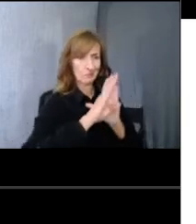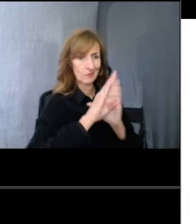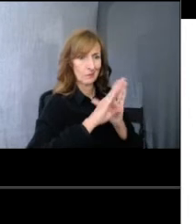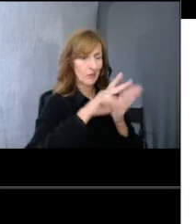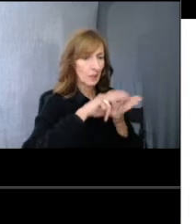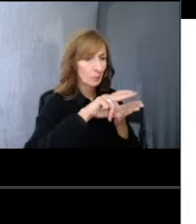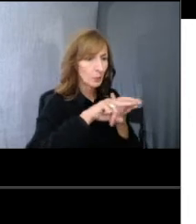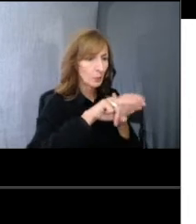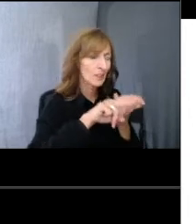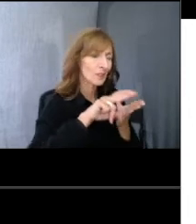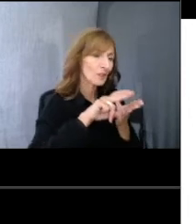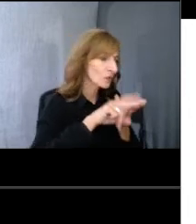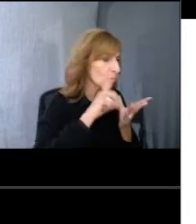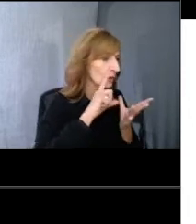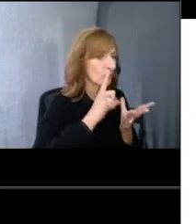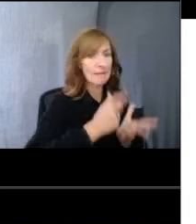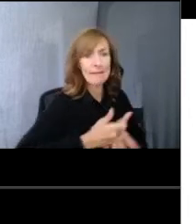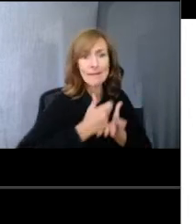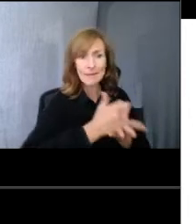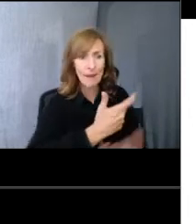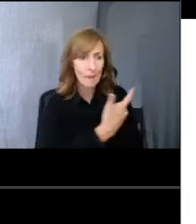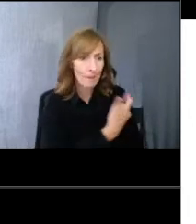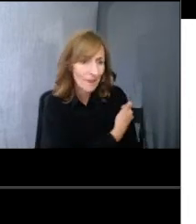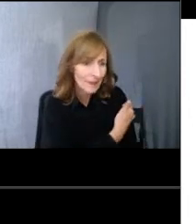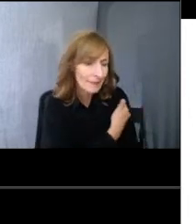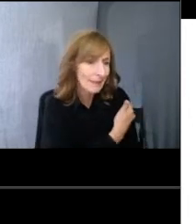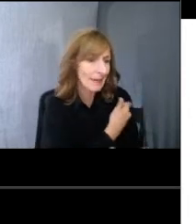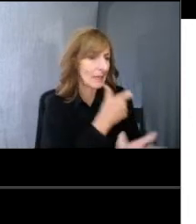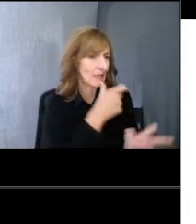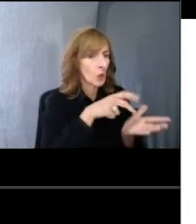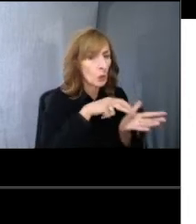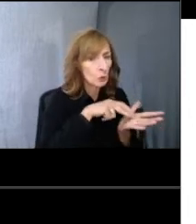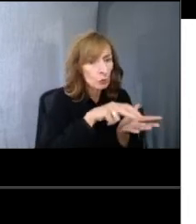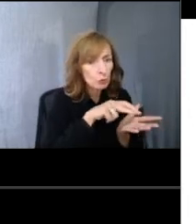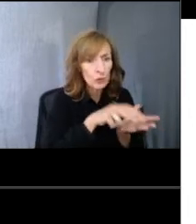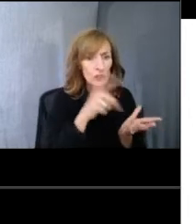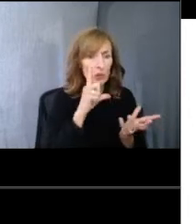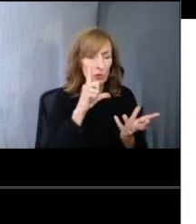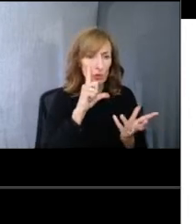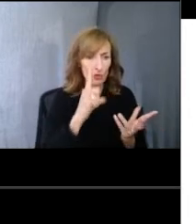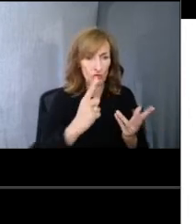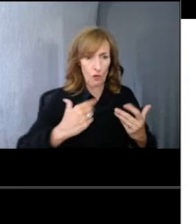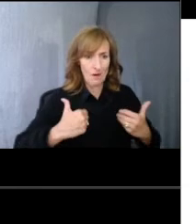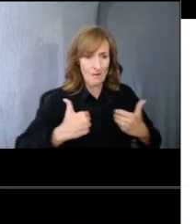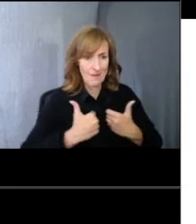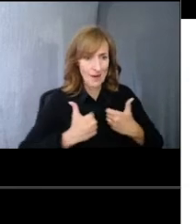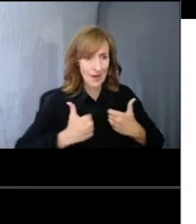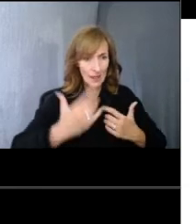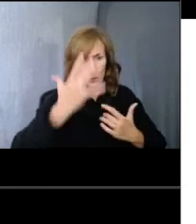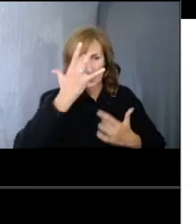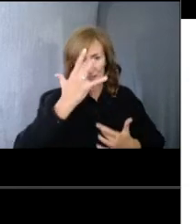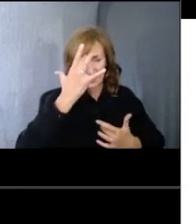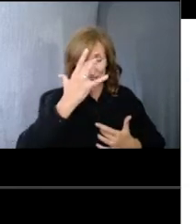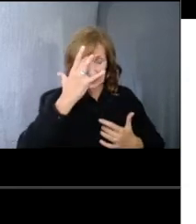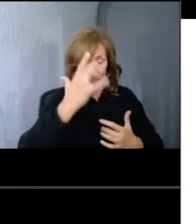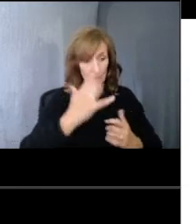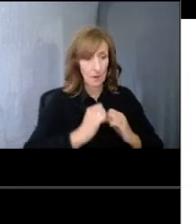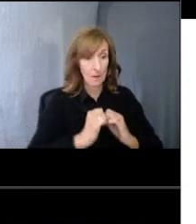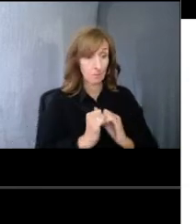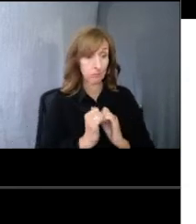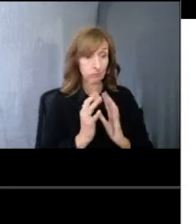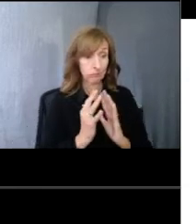for serious health issues that animals face. We've been around since 1948 and were founded by Dr. Mark Morris Sr.,